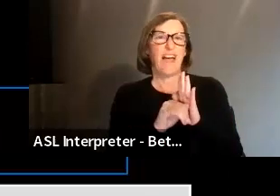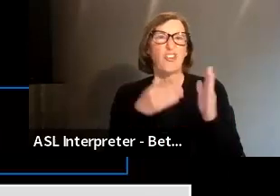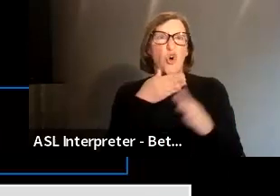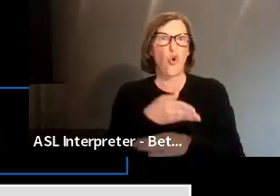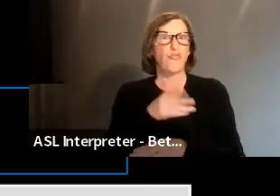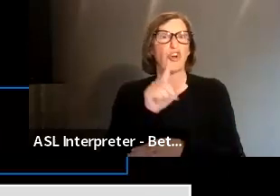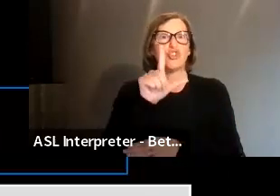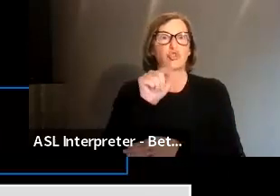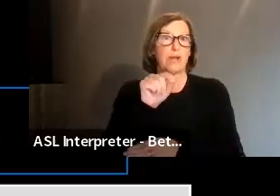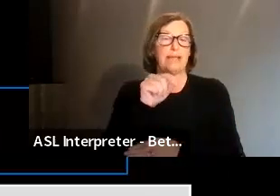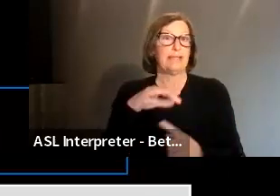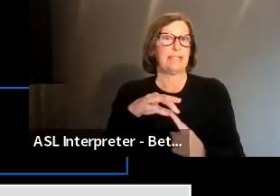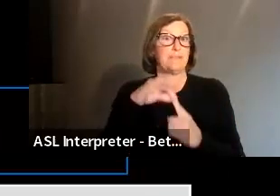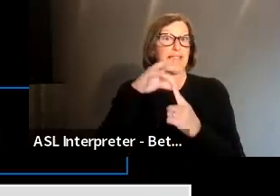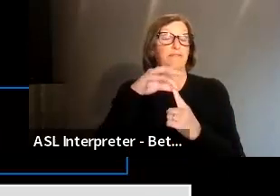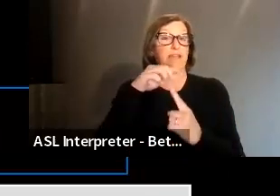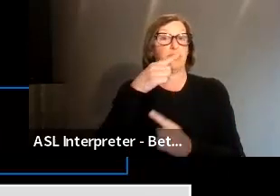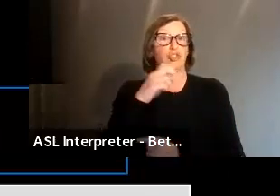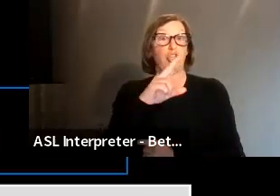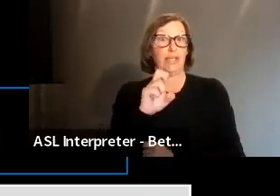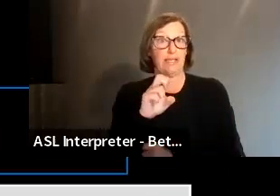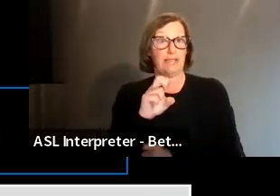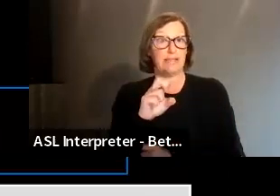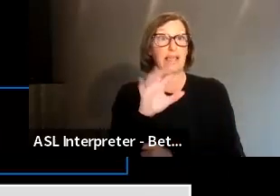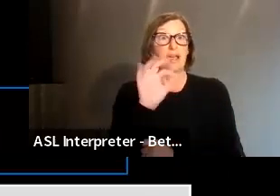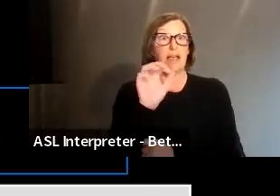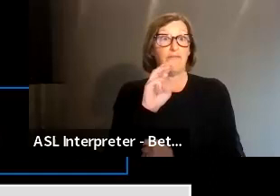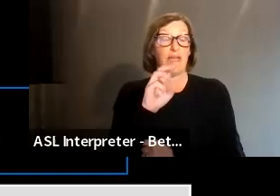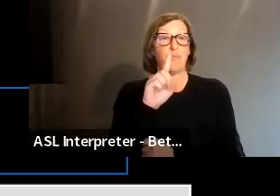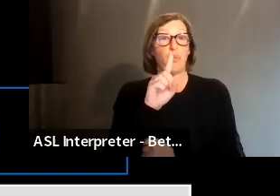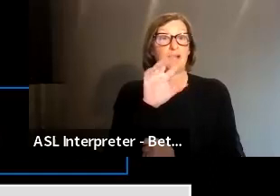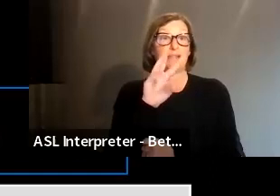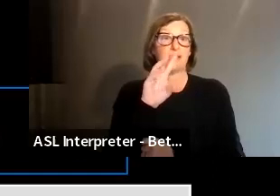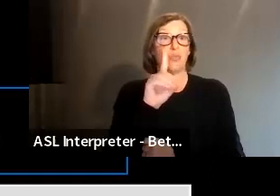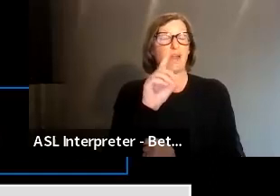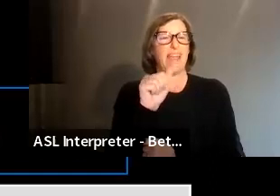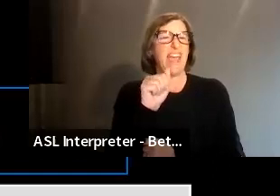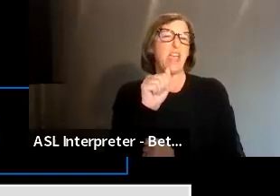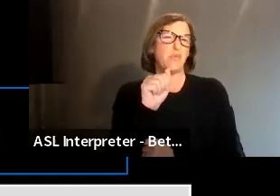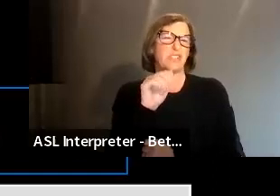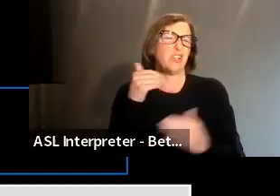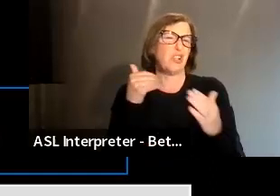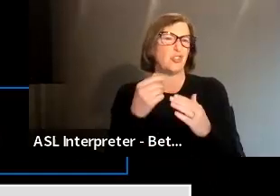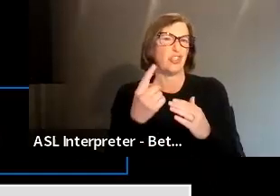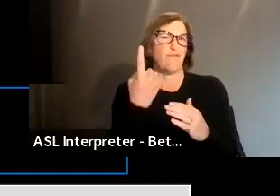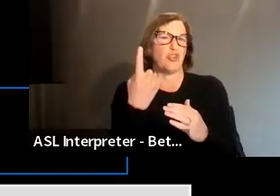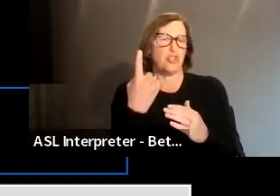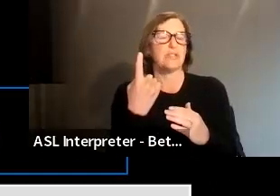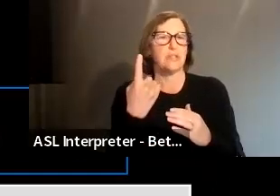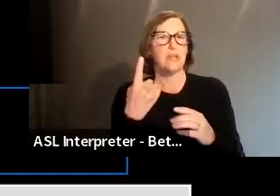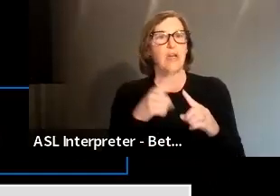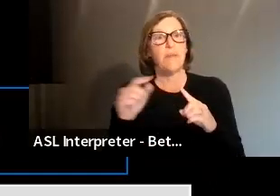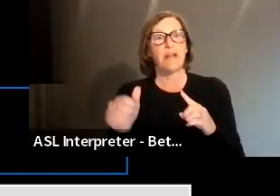20 novel genes. FAM161A was among the first ones that we identified. Some other major genes we identified